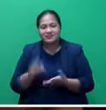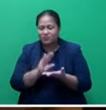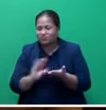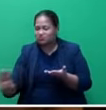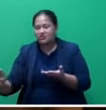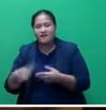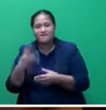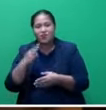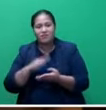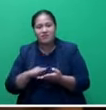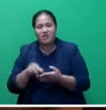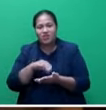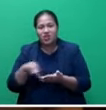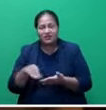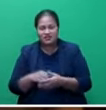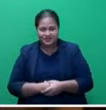million.